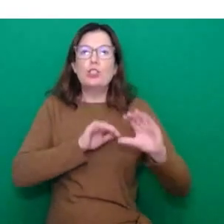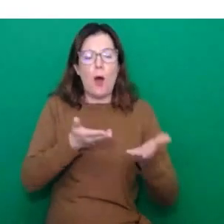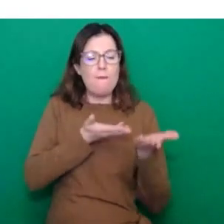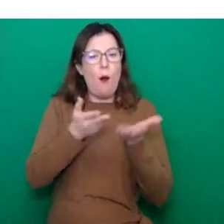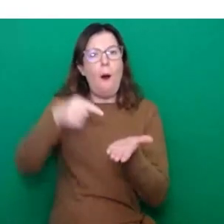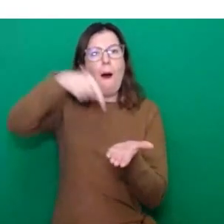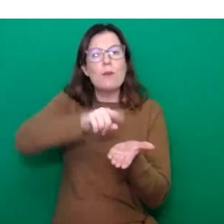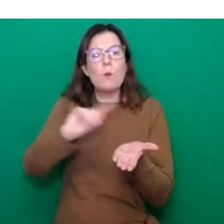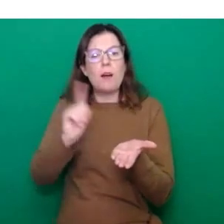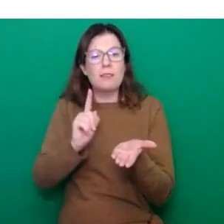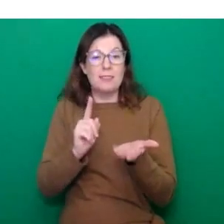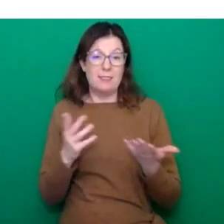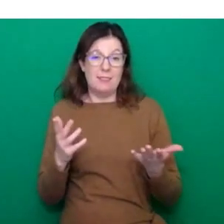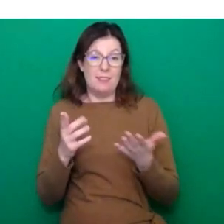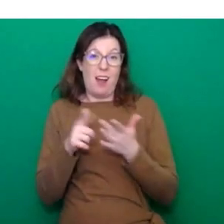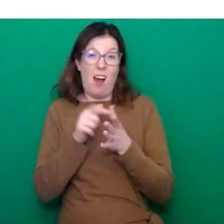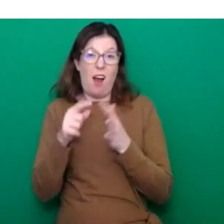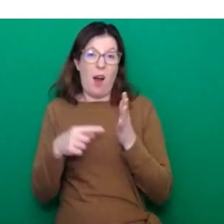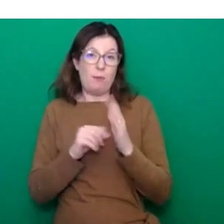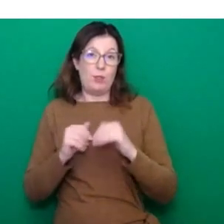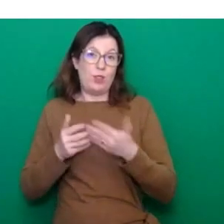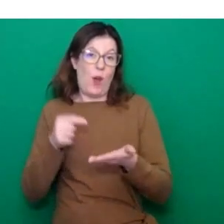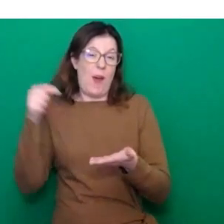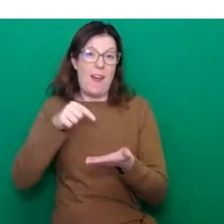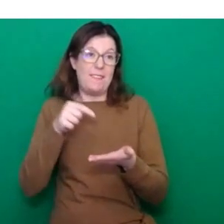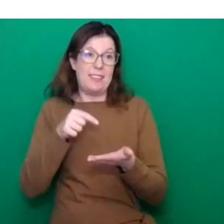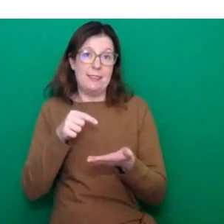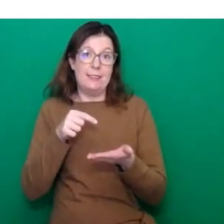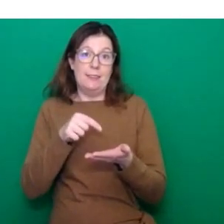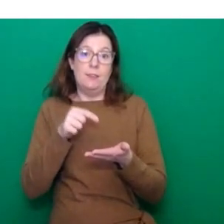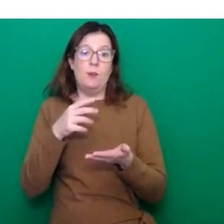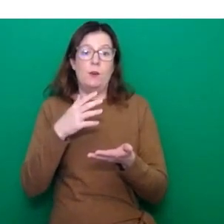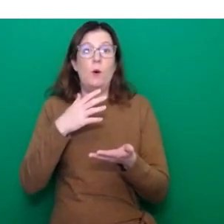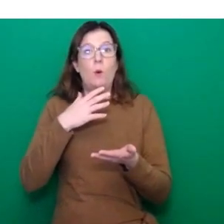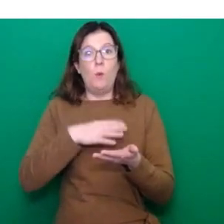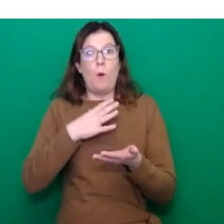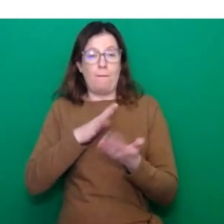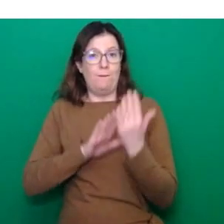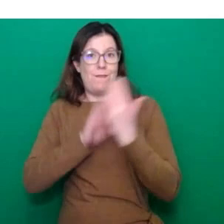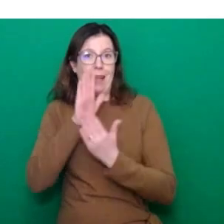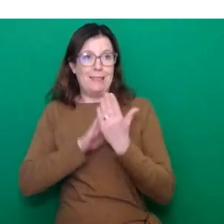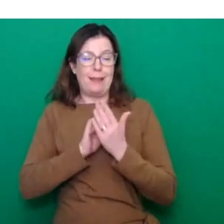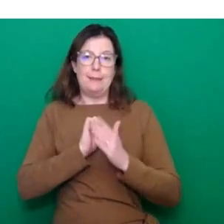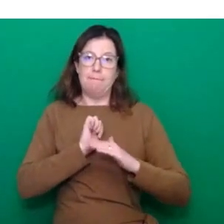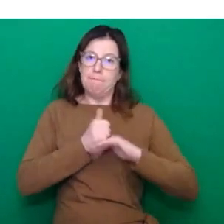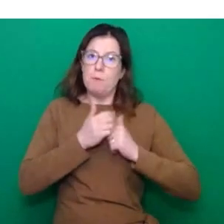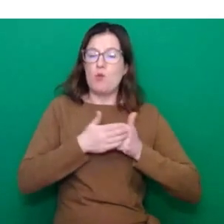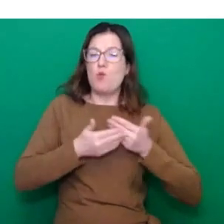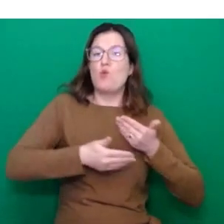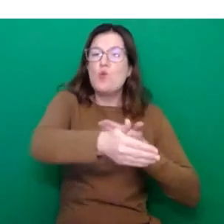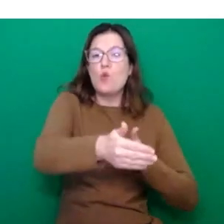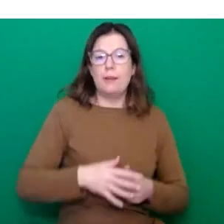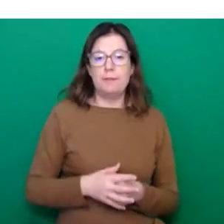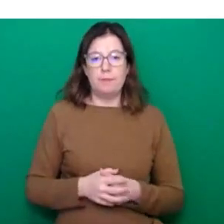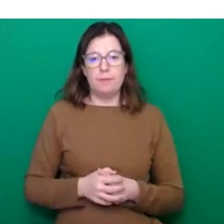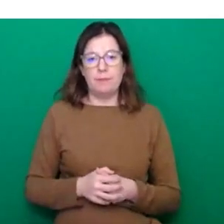is the case everywhere, IAP services are often looking to see how they can be bringing in more and more face-to-face opportunities as time goes on. So